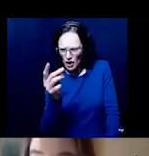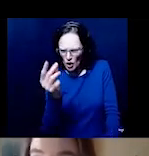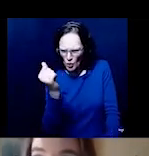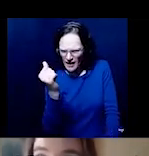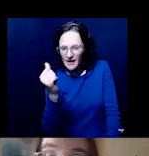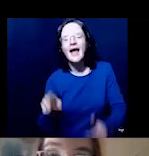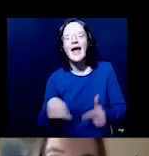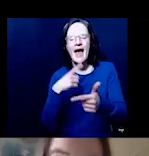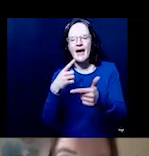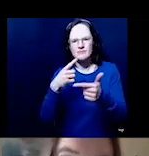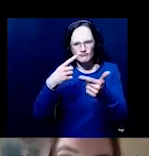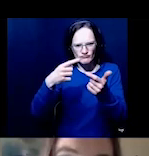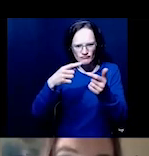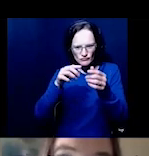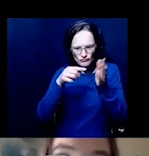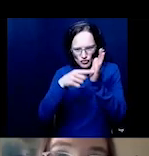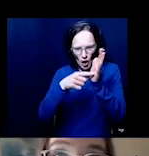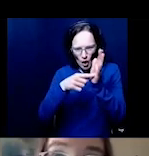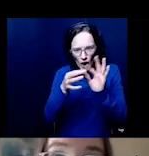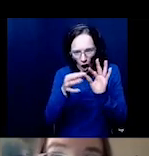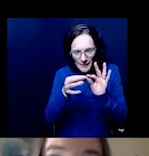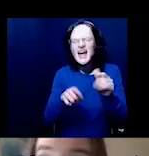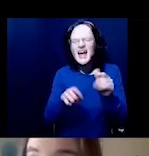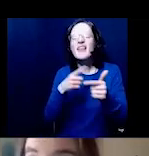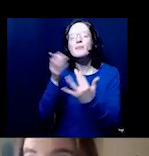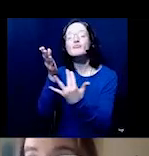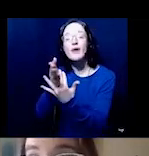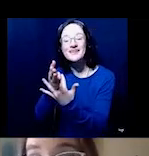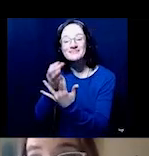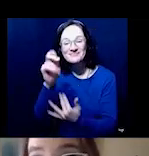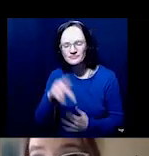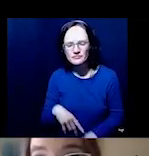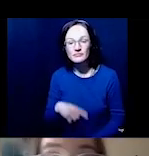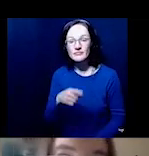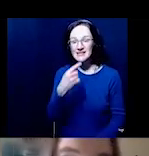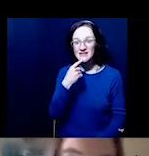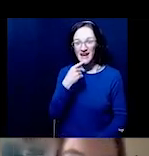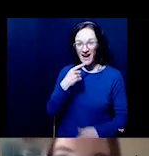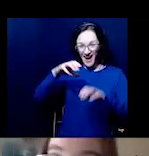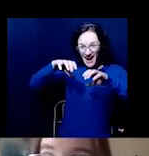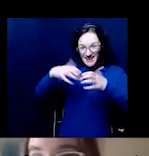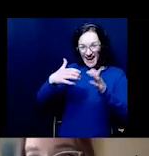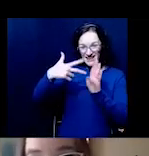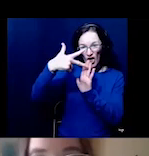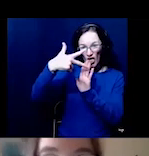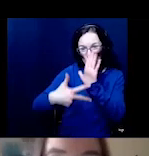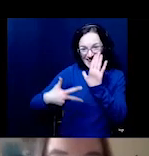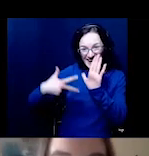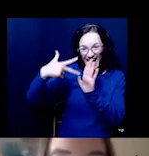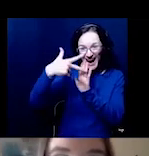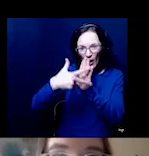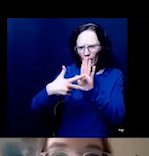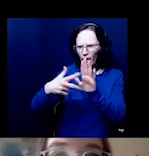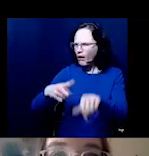break. So I'm gonna just finish this. 3 hours classes are too long. Yeah, it is. Not everybody can